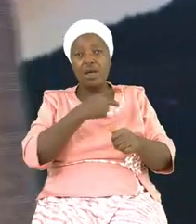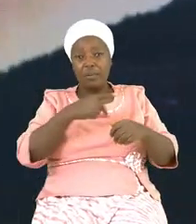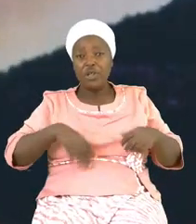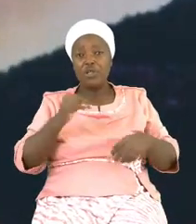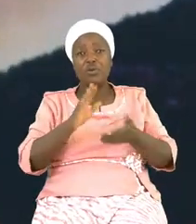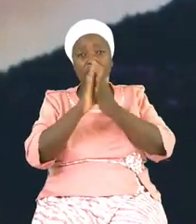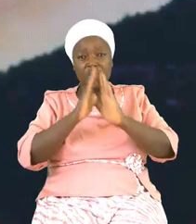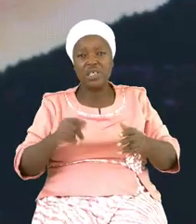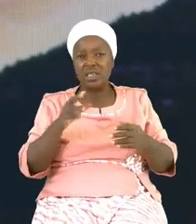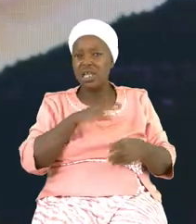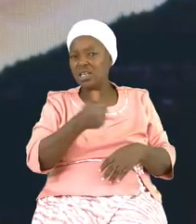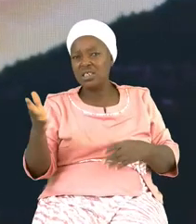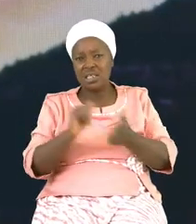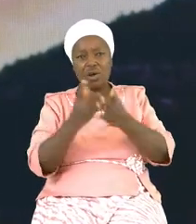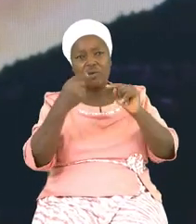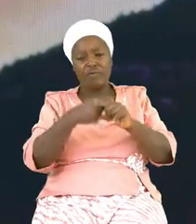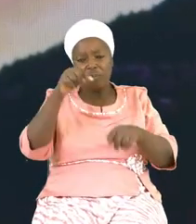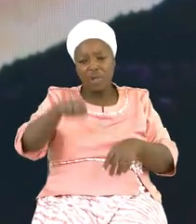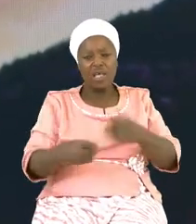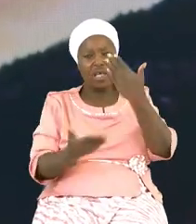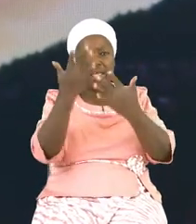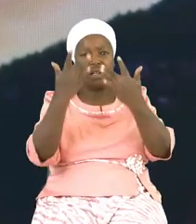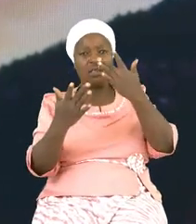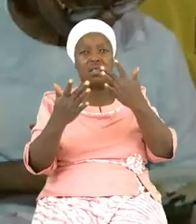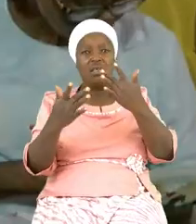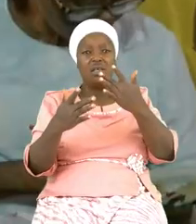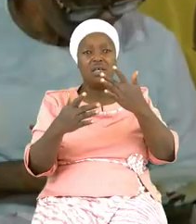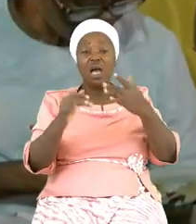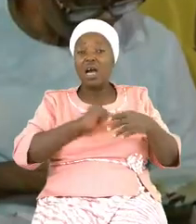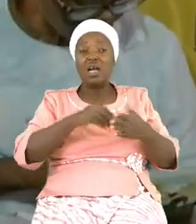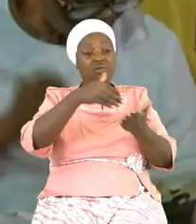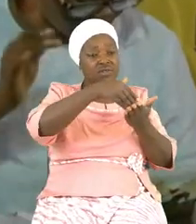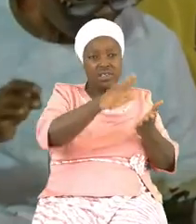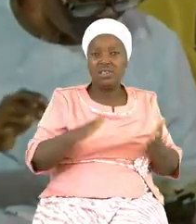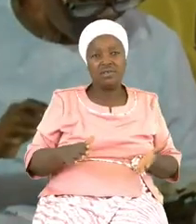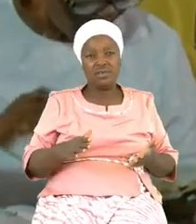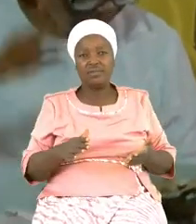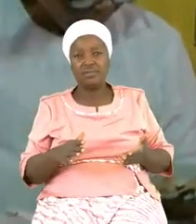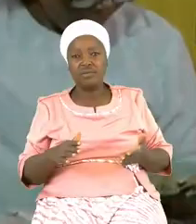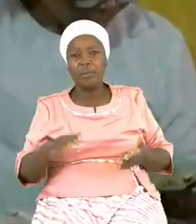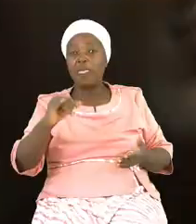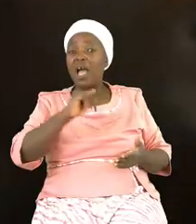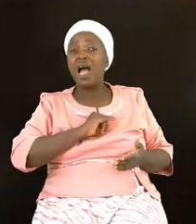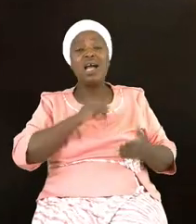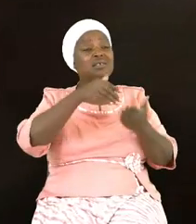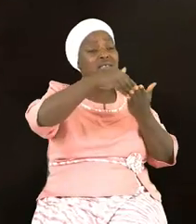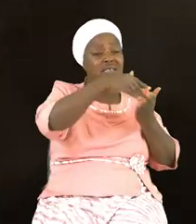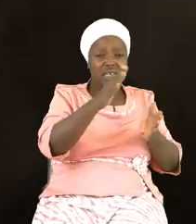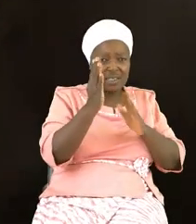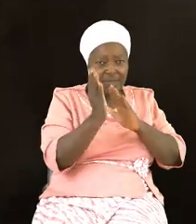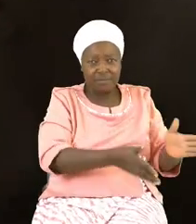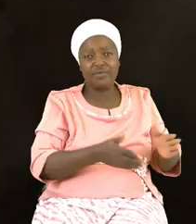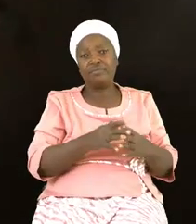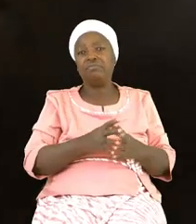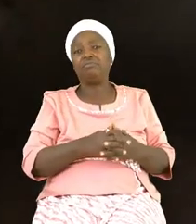to hell, what comes from hell, I reject. I reject. You